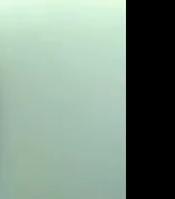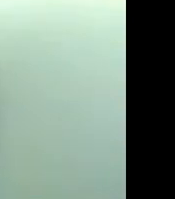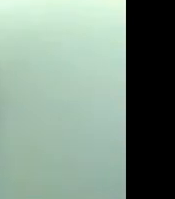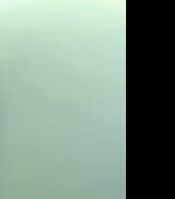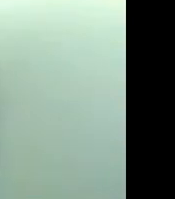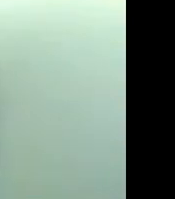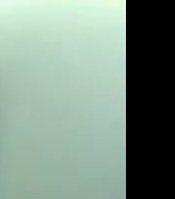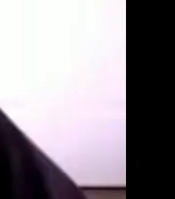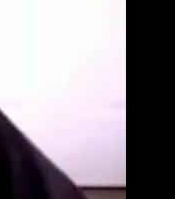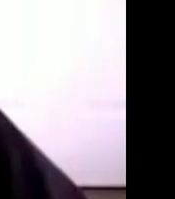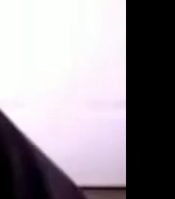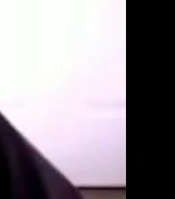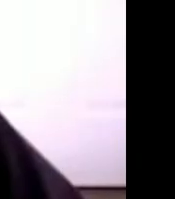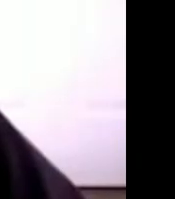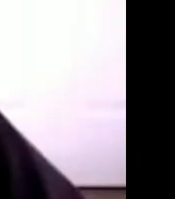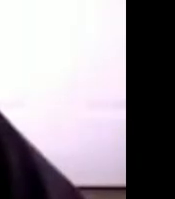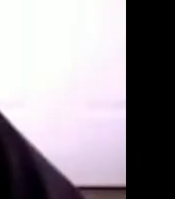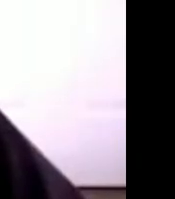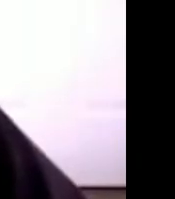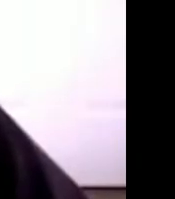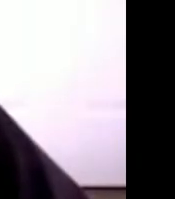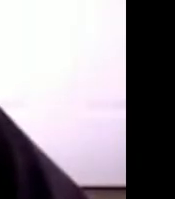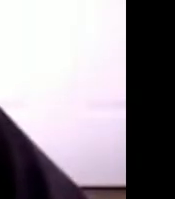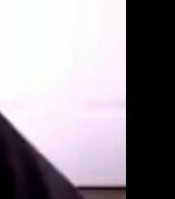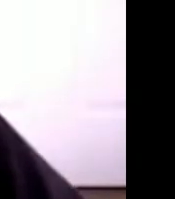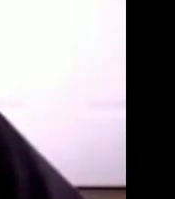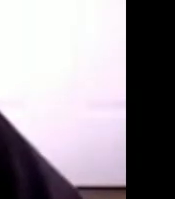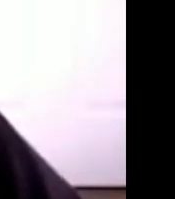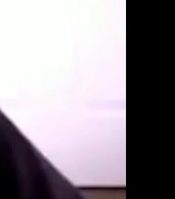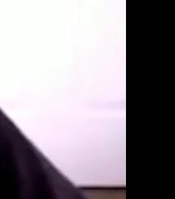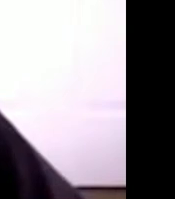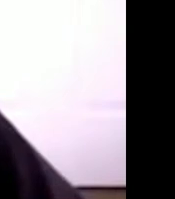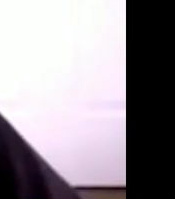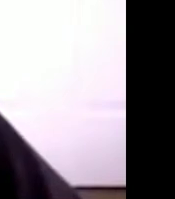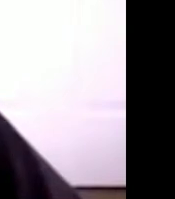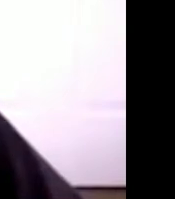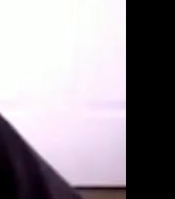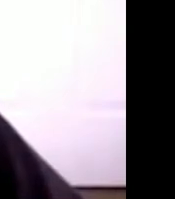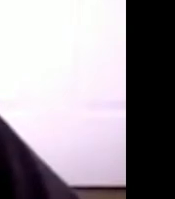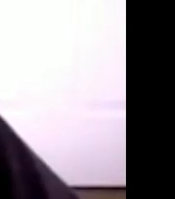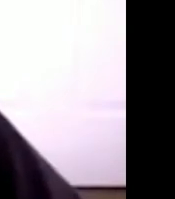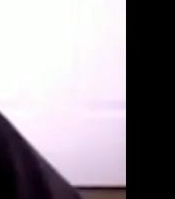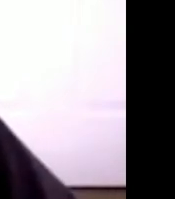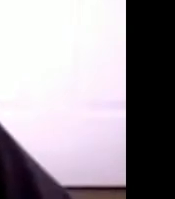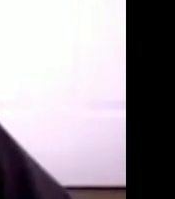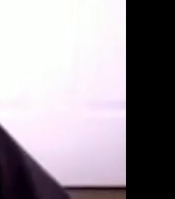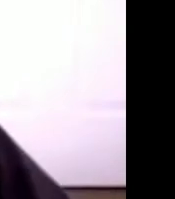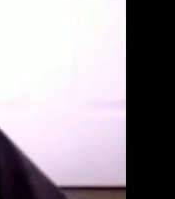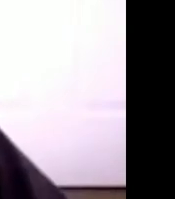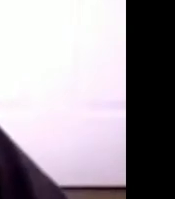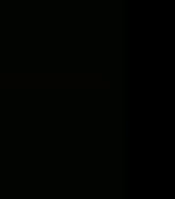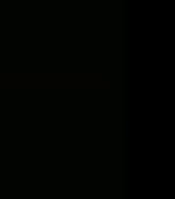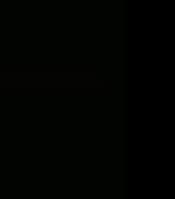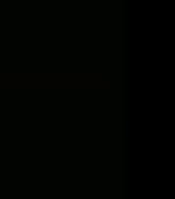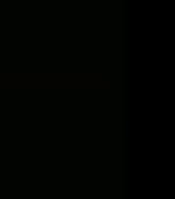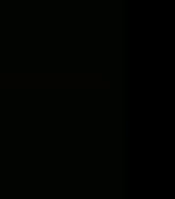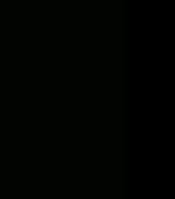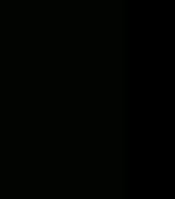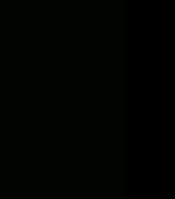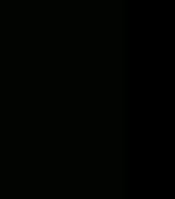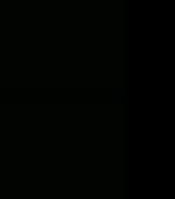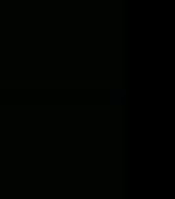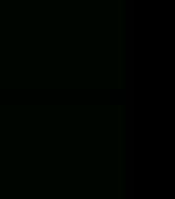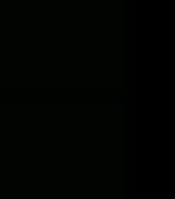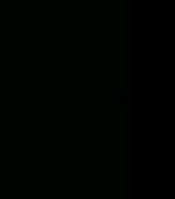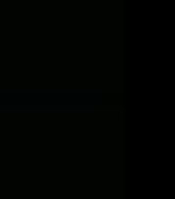Cuesta. Hi, my name is David Pascola, and I'll be teaching digital photography. Hi,